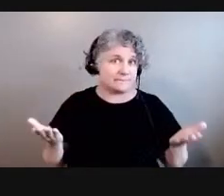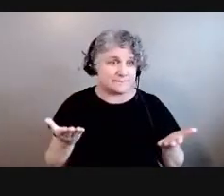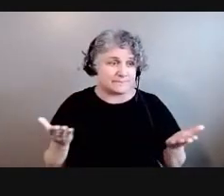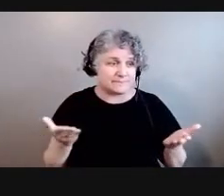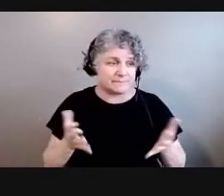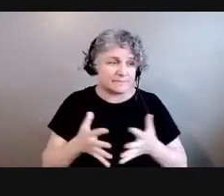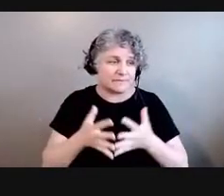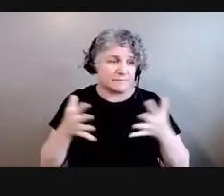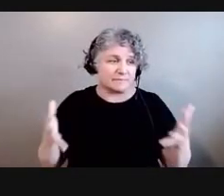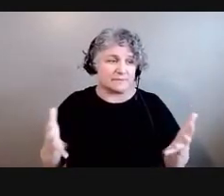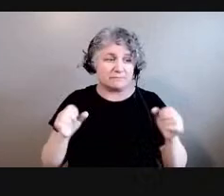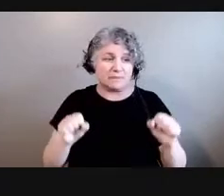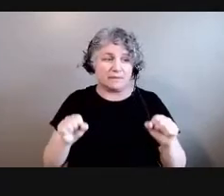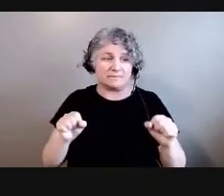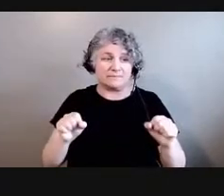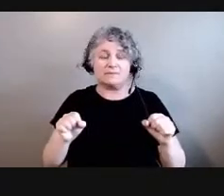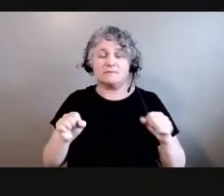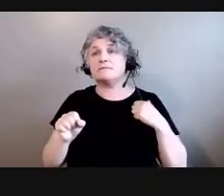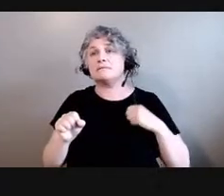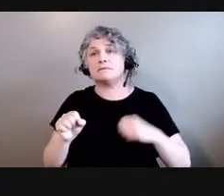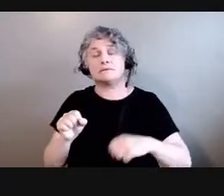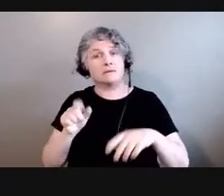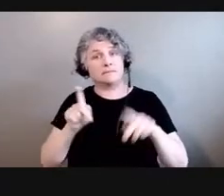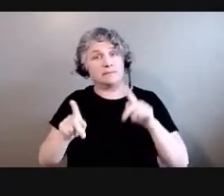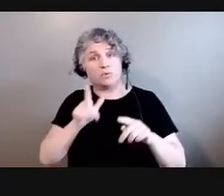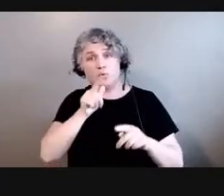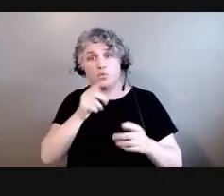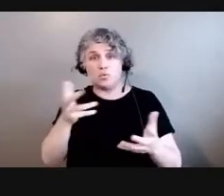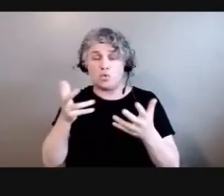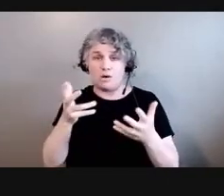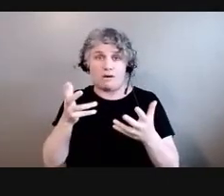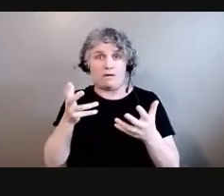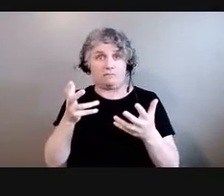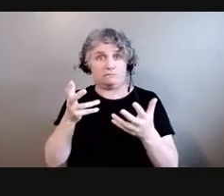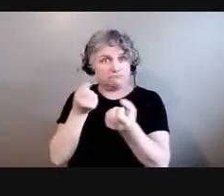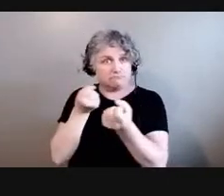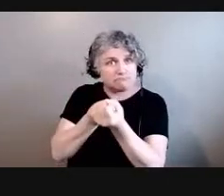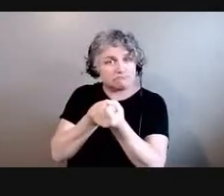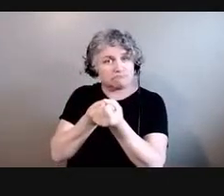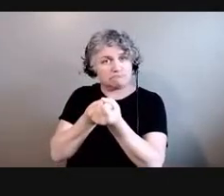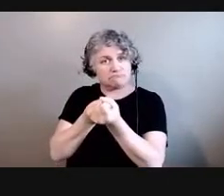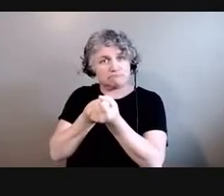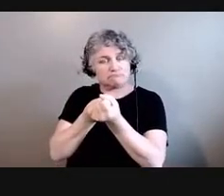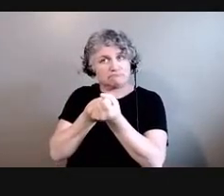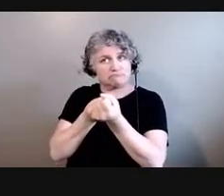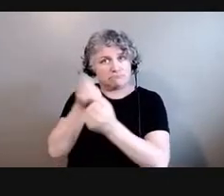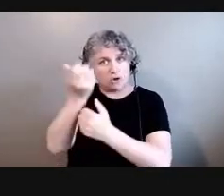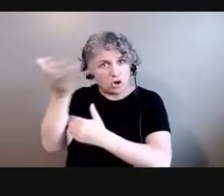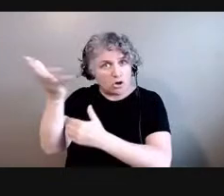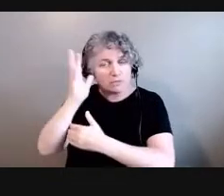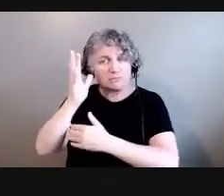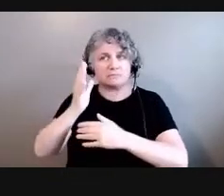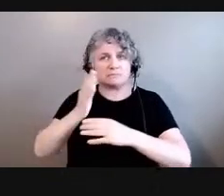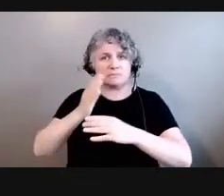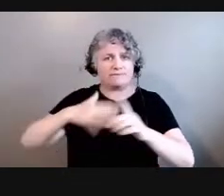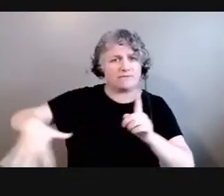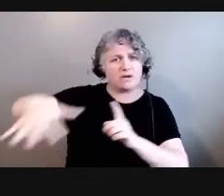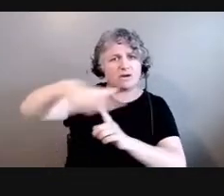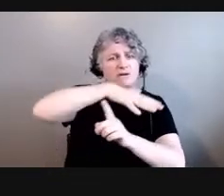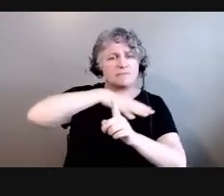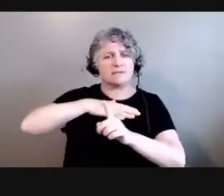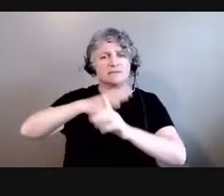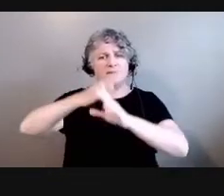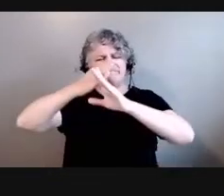as possible, you want people who are interested in parks and who are interested in the environment, but you also want people who have lived experience.